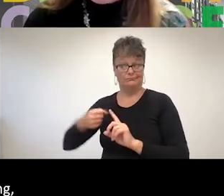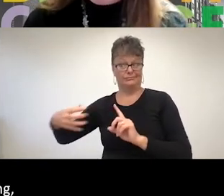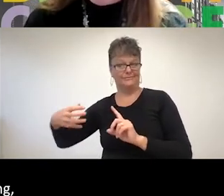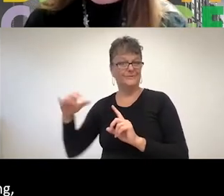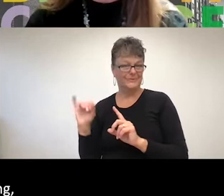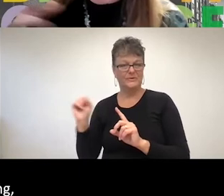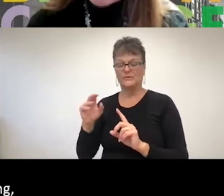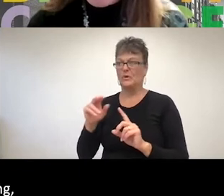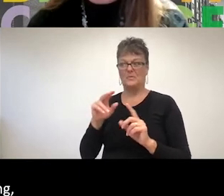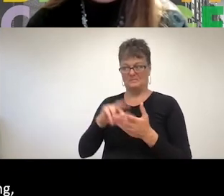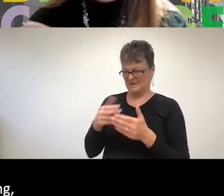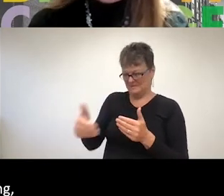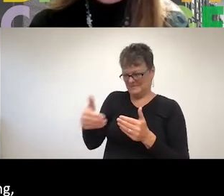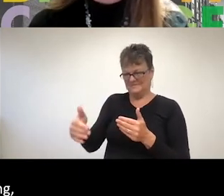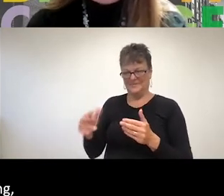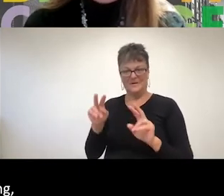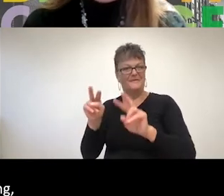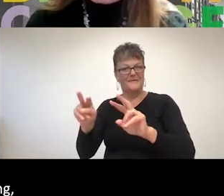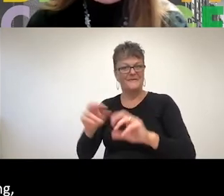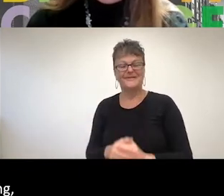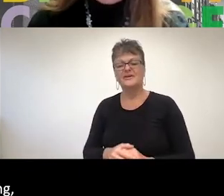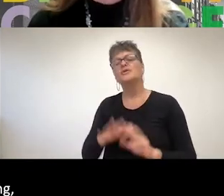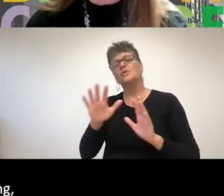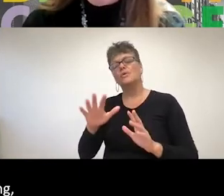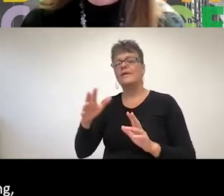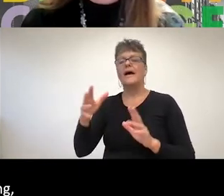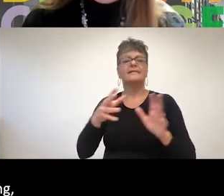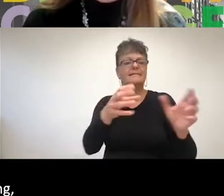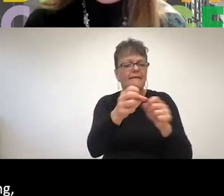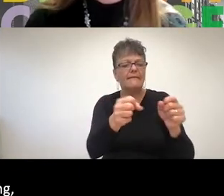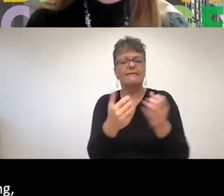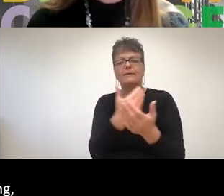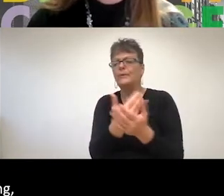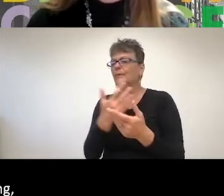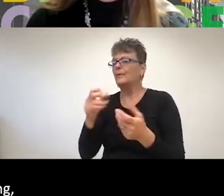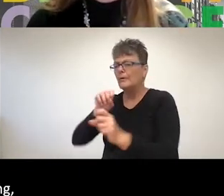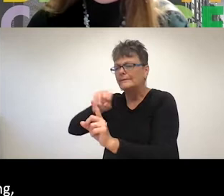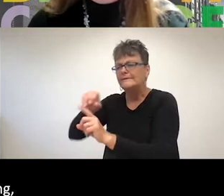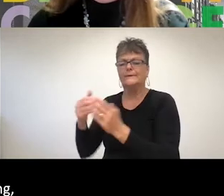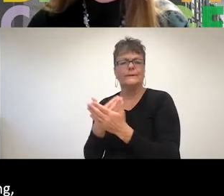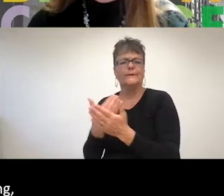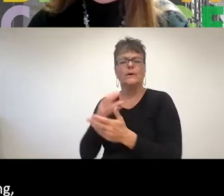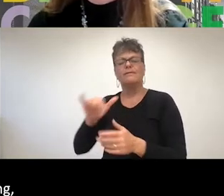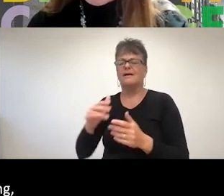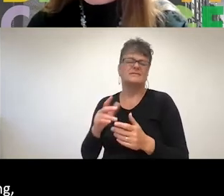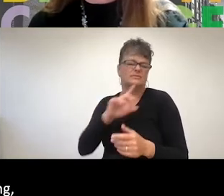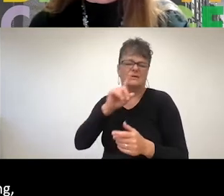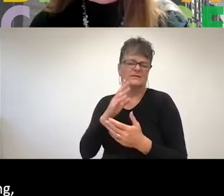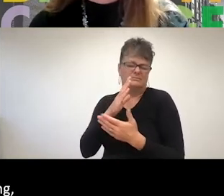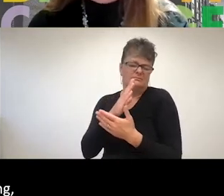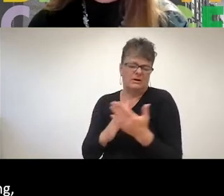ahead. And while all of those onboarding and training activities are really an important part of the work that we do, it's really days like this